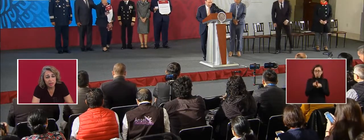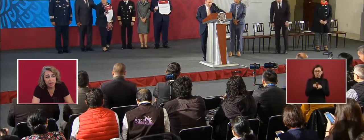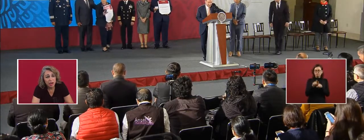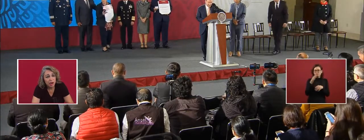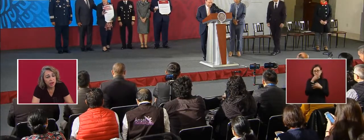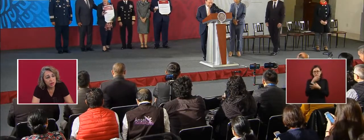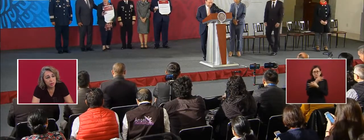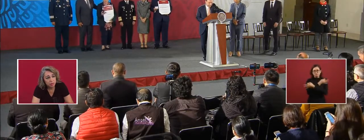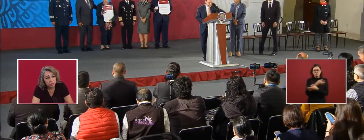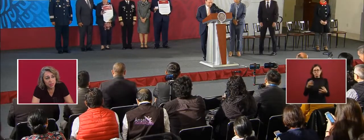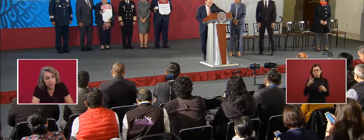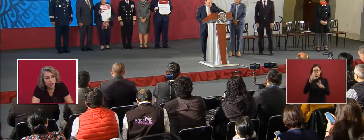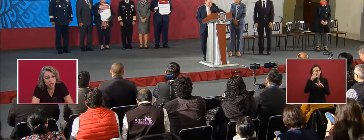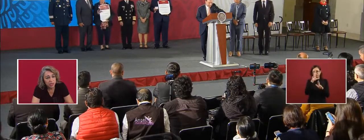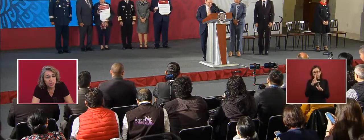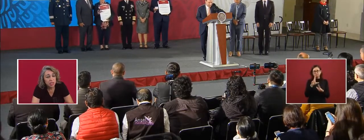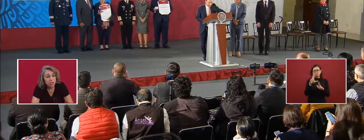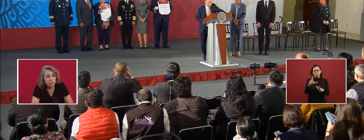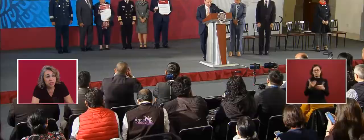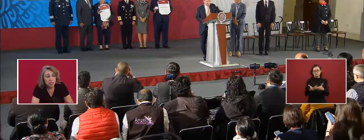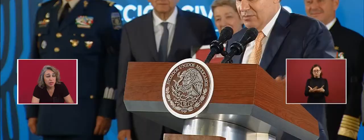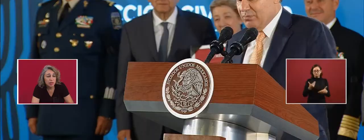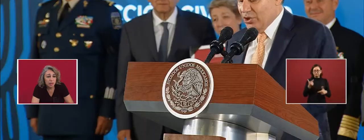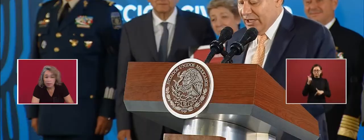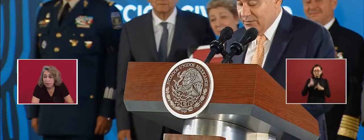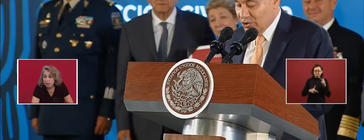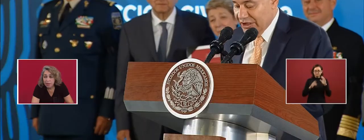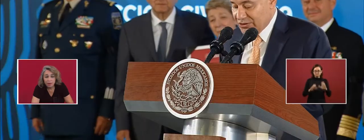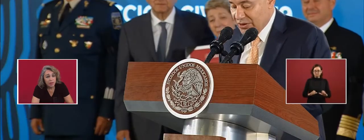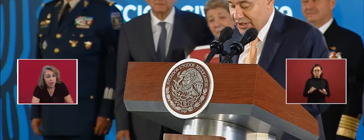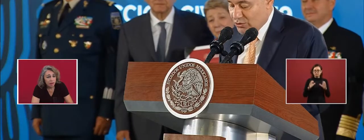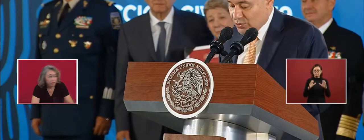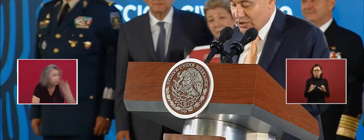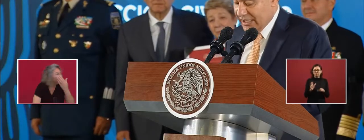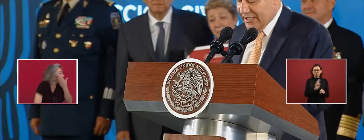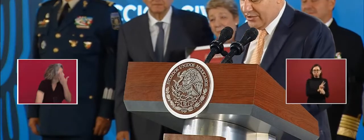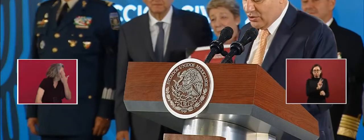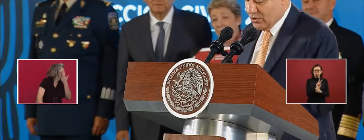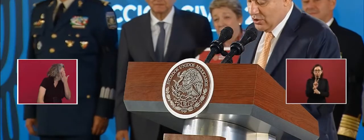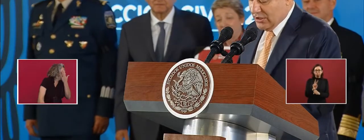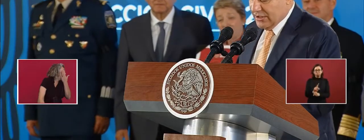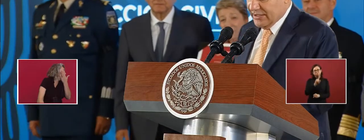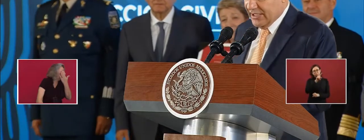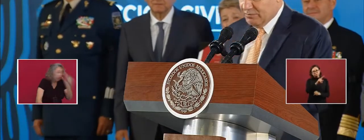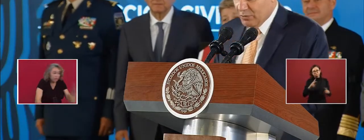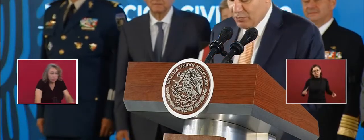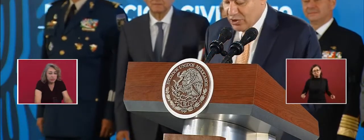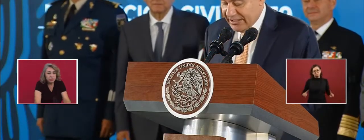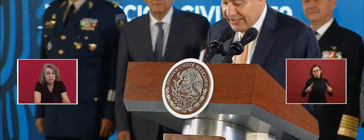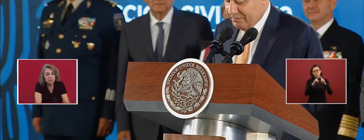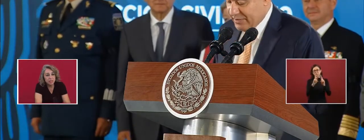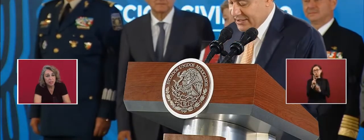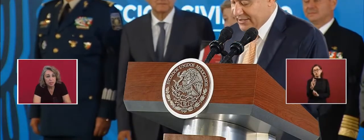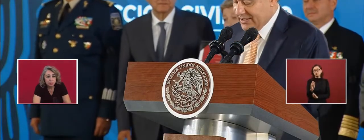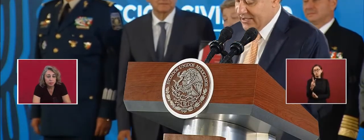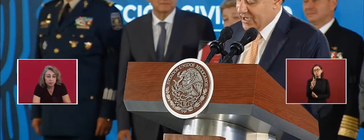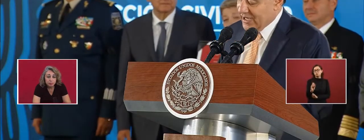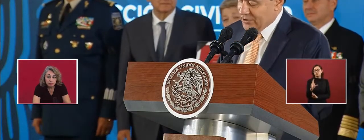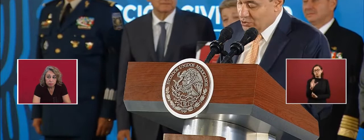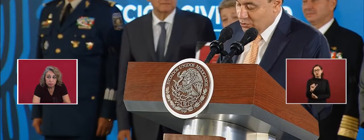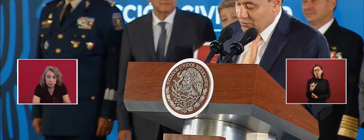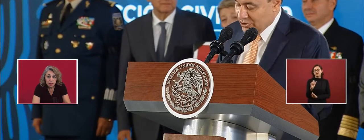give honorable mention to the area of prevention due to this